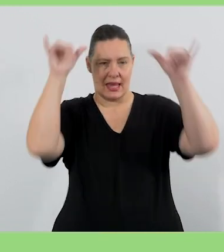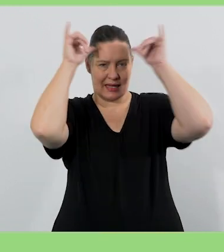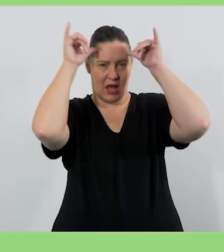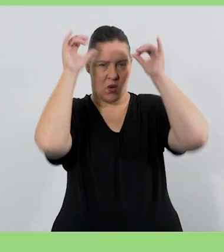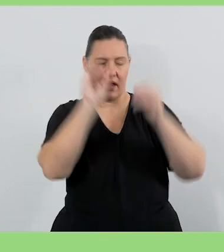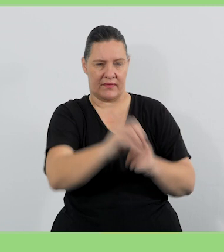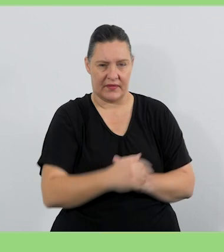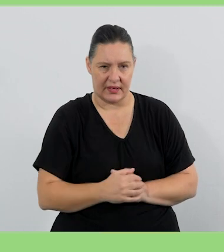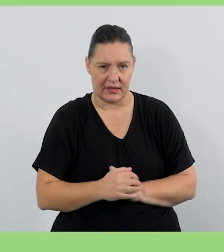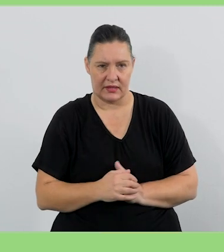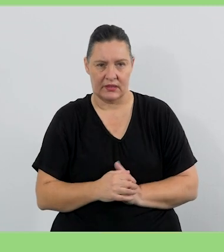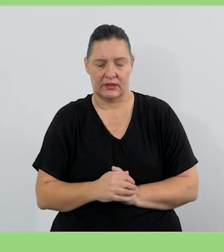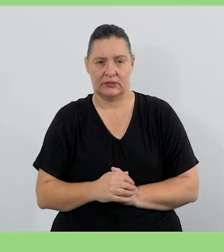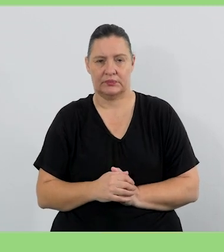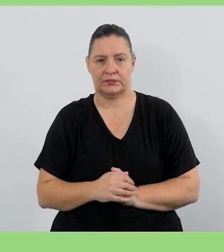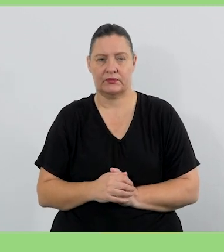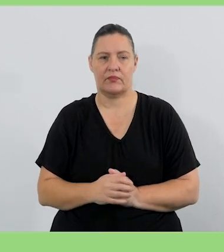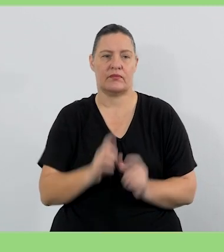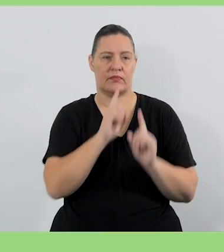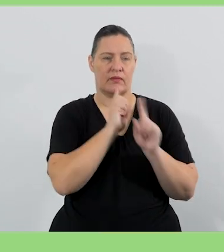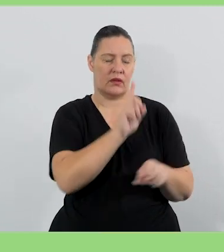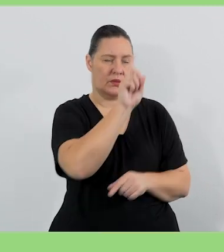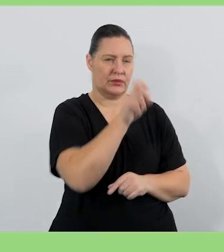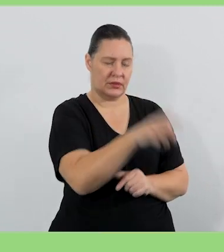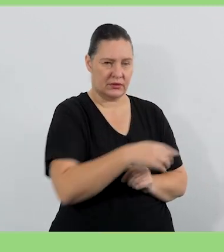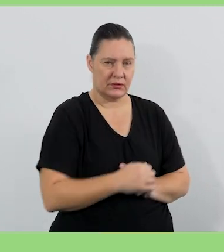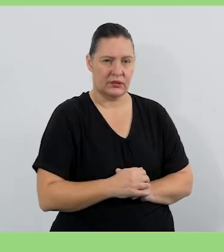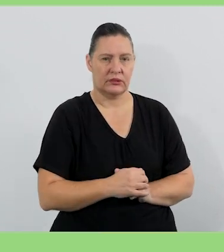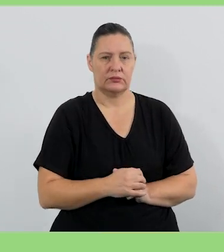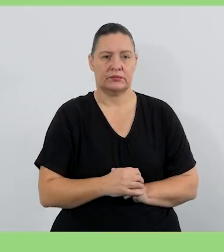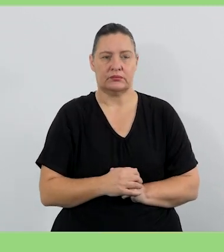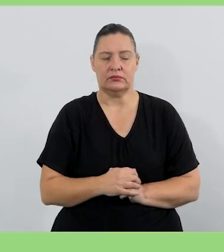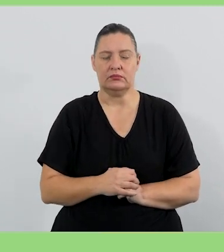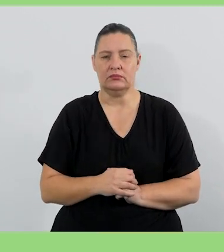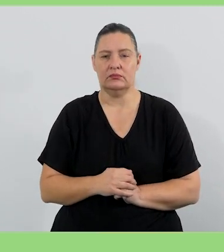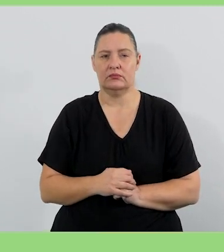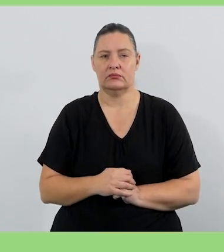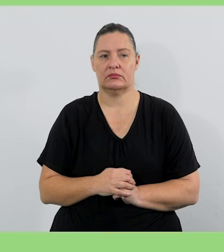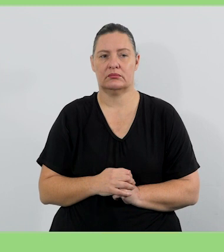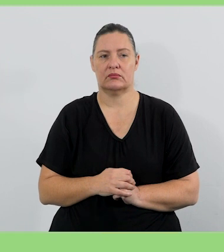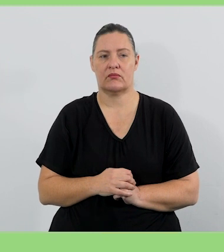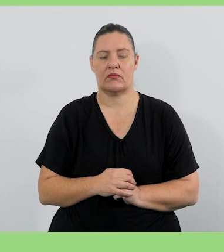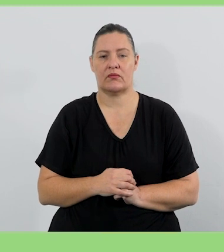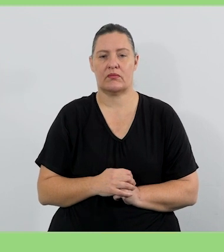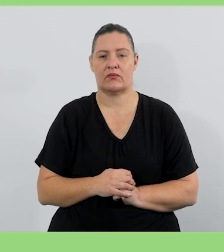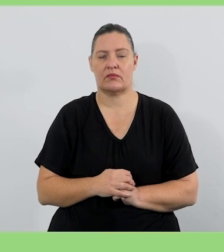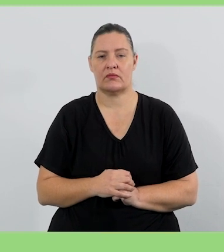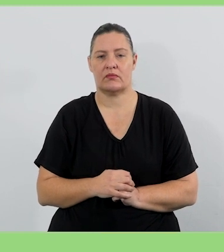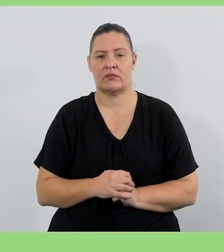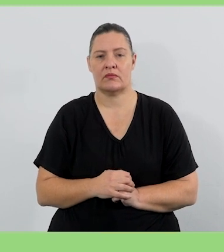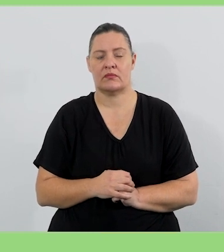cow down there. So now let us go back and answer our question. So our